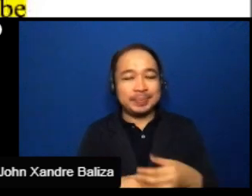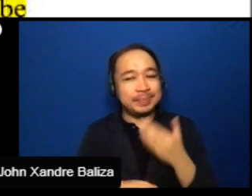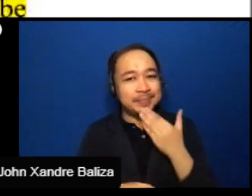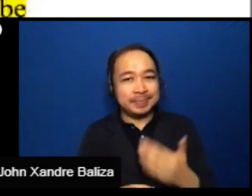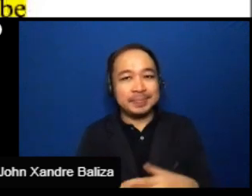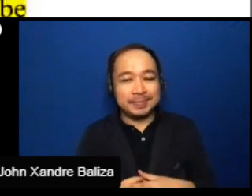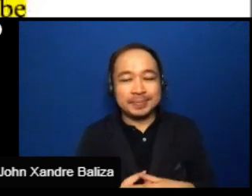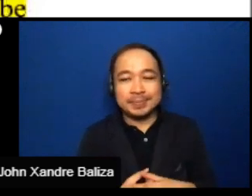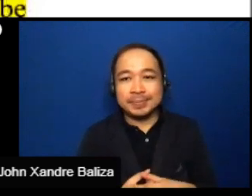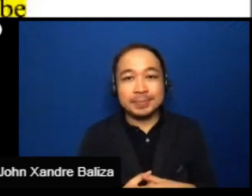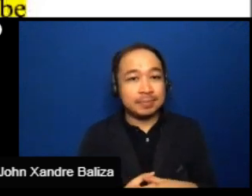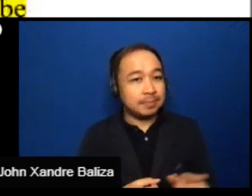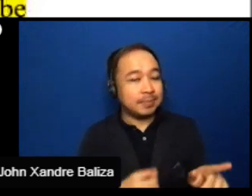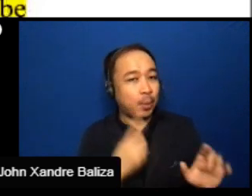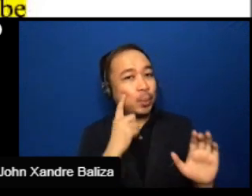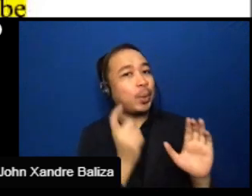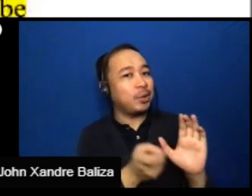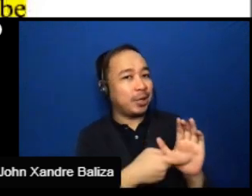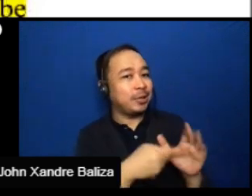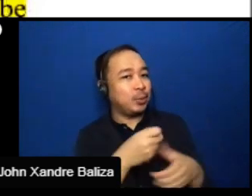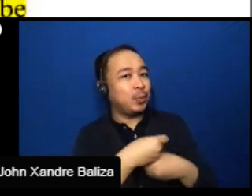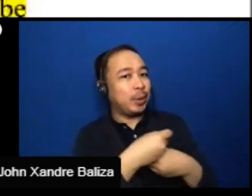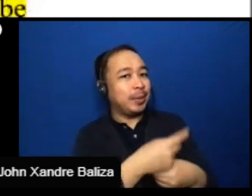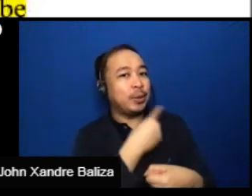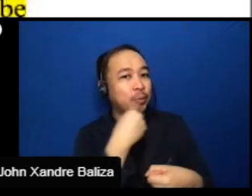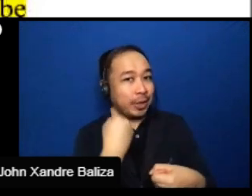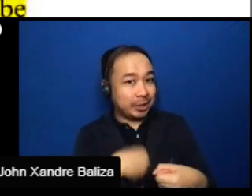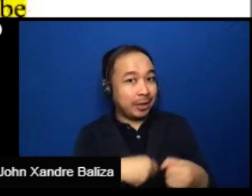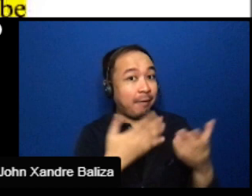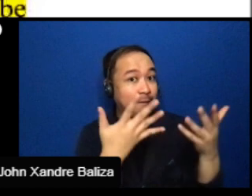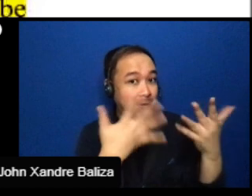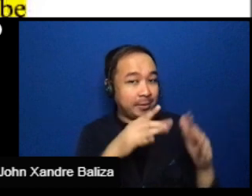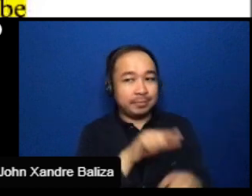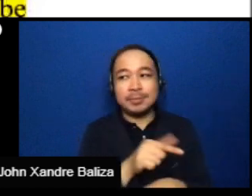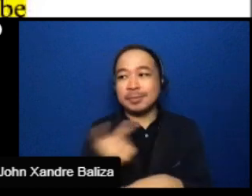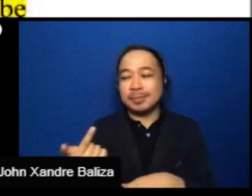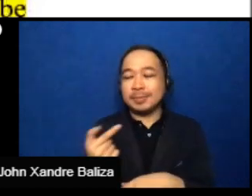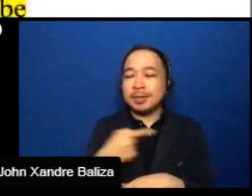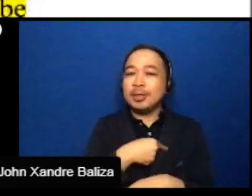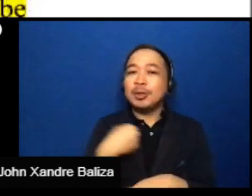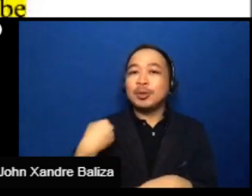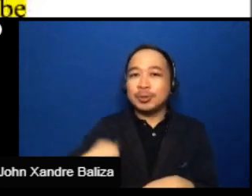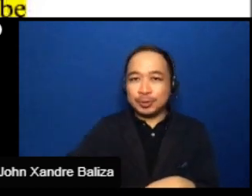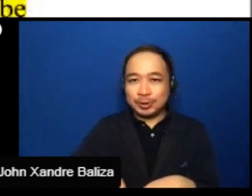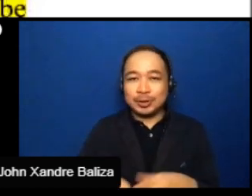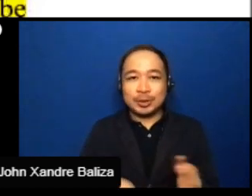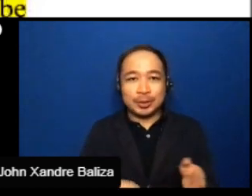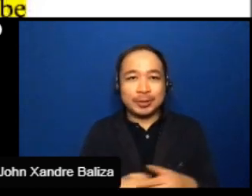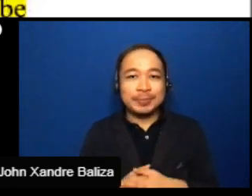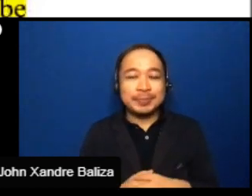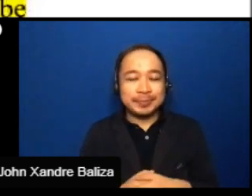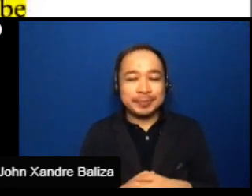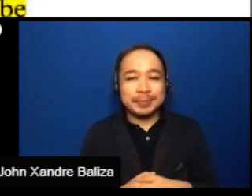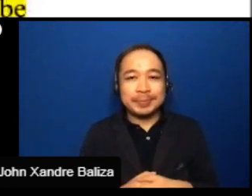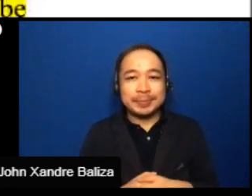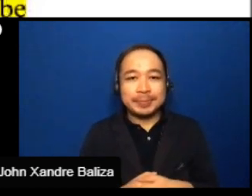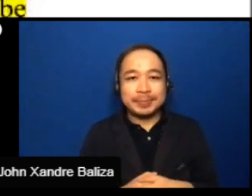The distinguished delegation of Russia first, and then to be followed by the distinguished delegation of China.